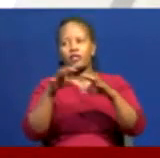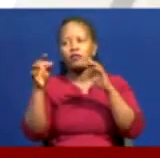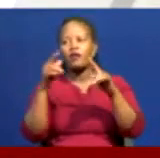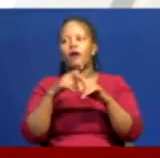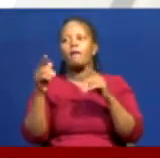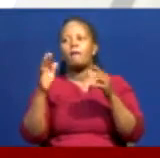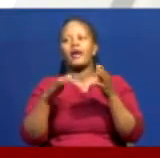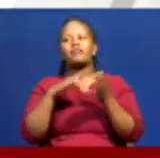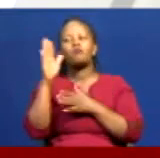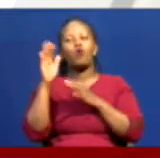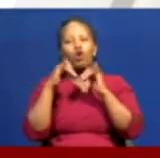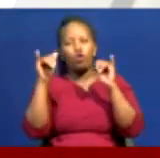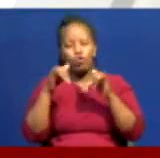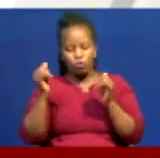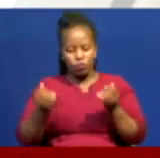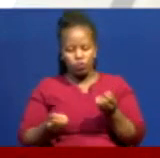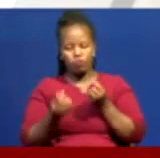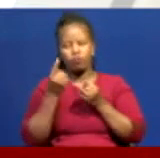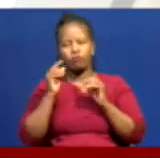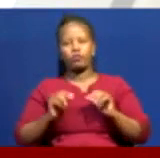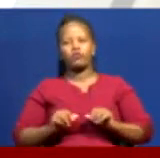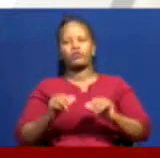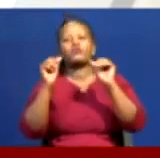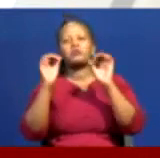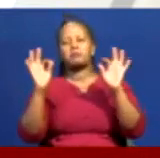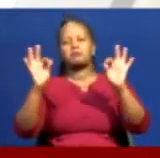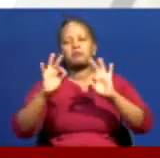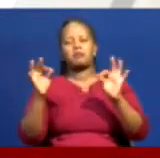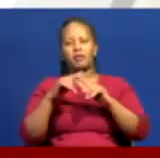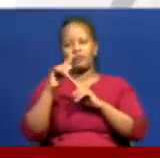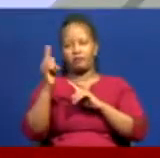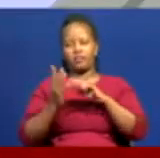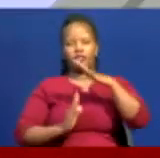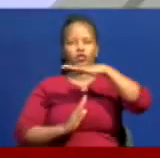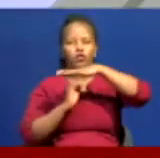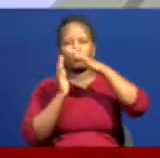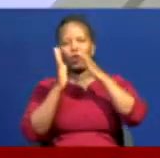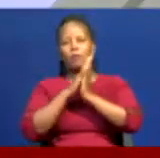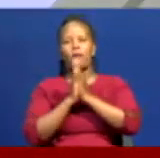up in the course of this particular programming. Quite an interesting one. Let's take the highlights tonight.